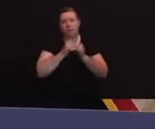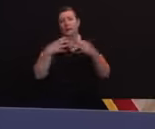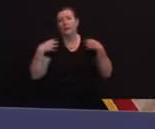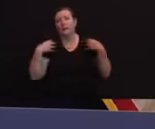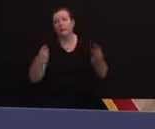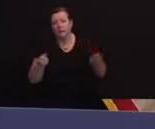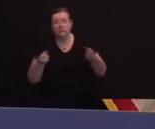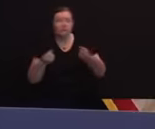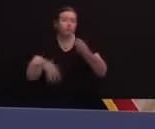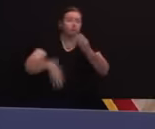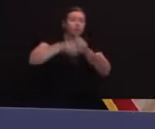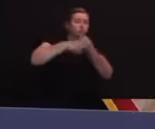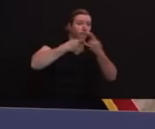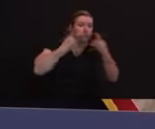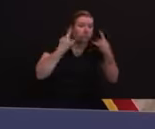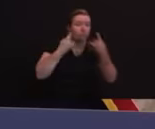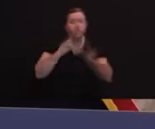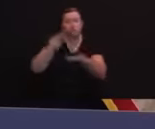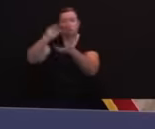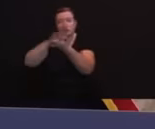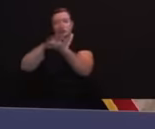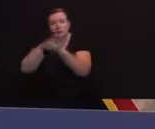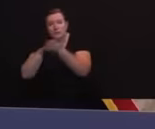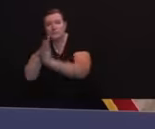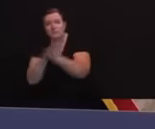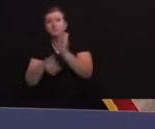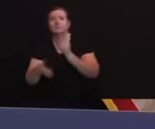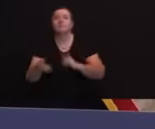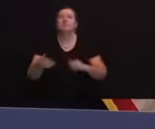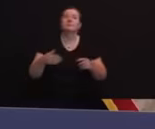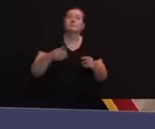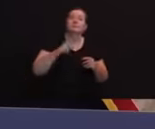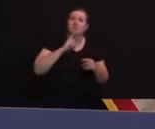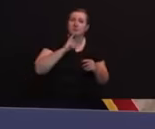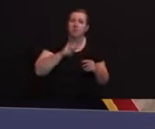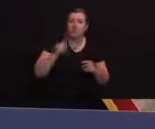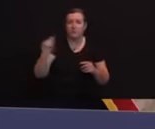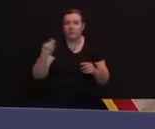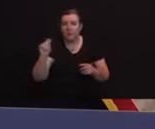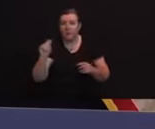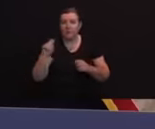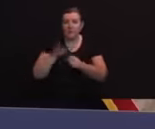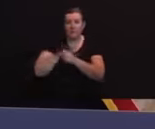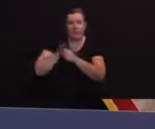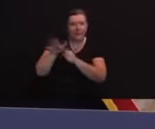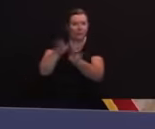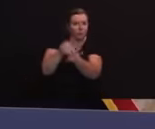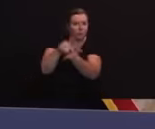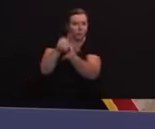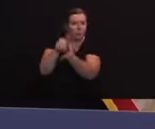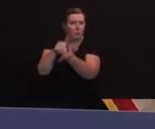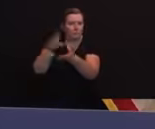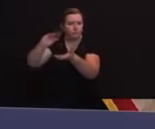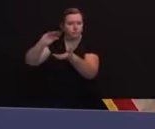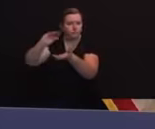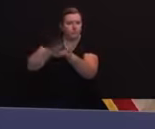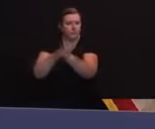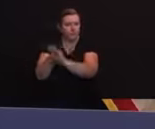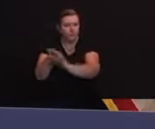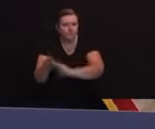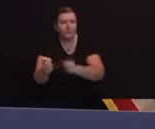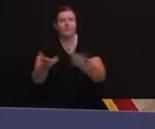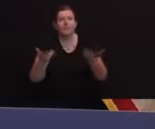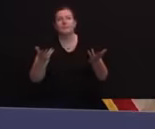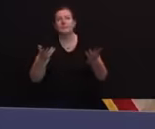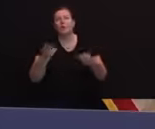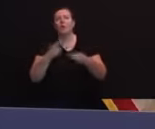sanitizer, tissues, stock bathrooms with enough hand soap, and single-use towels. Remind attendees to